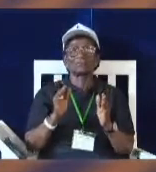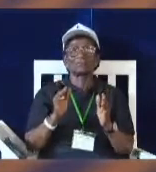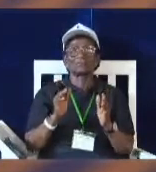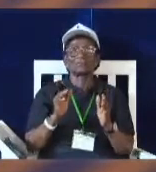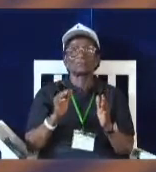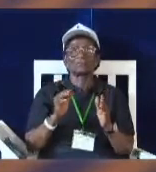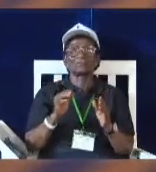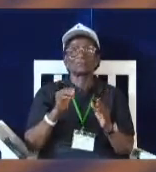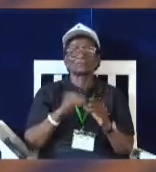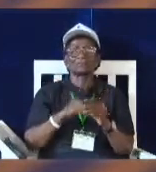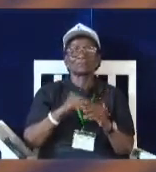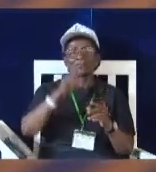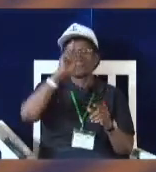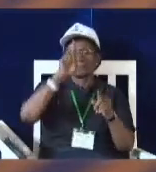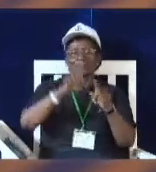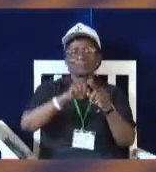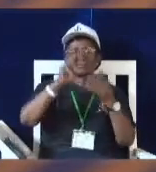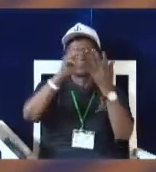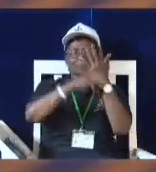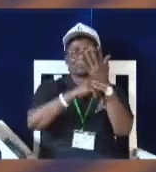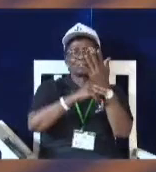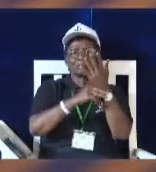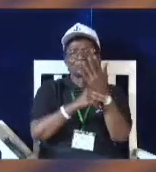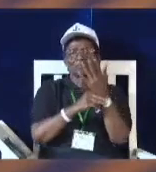in agreement.